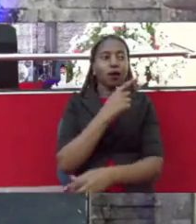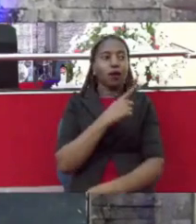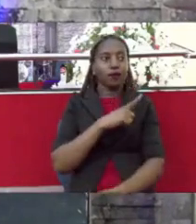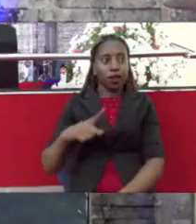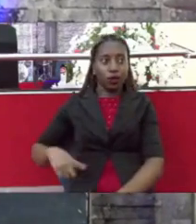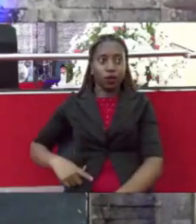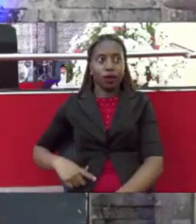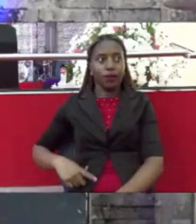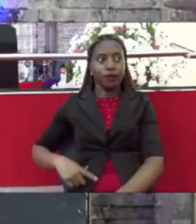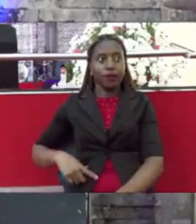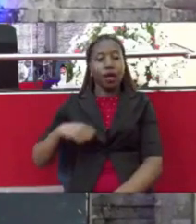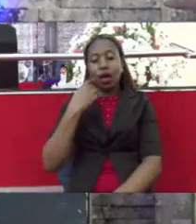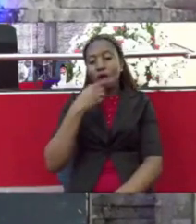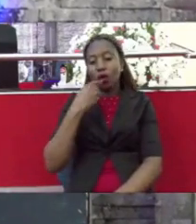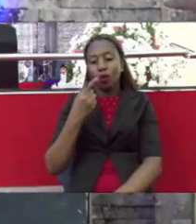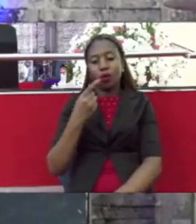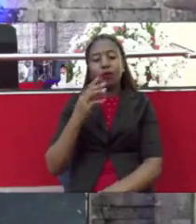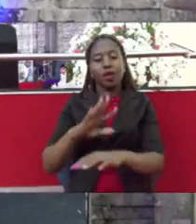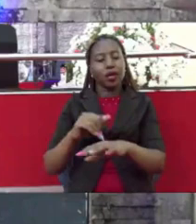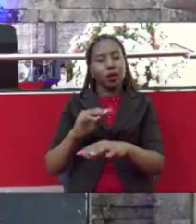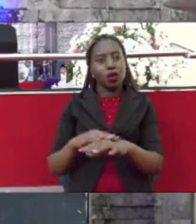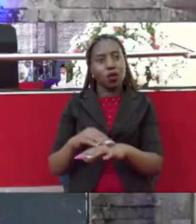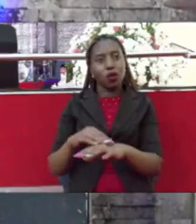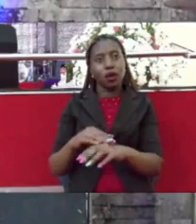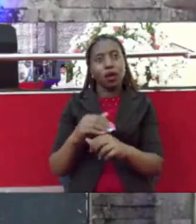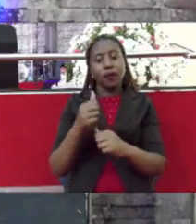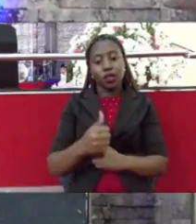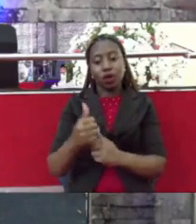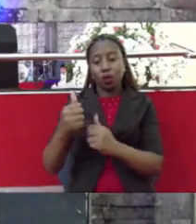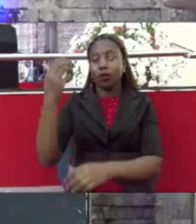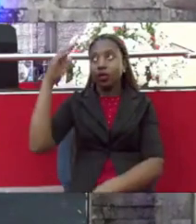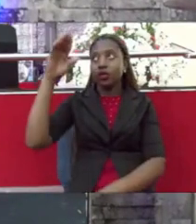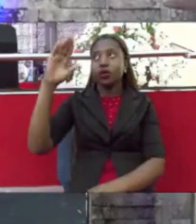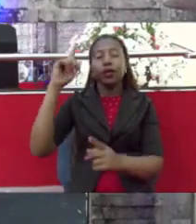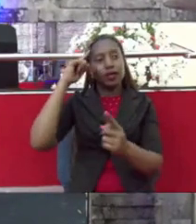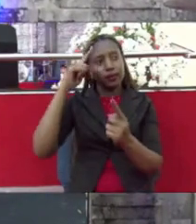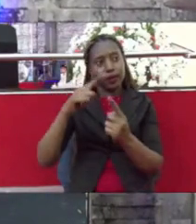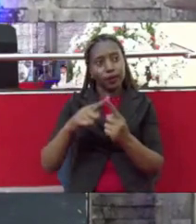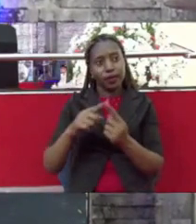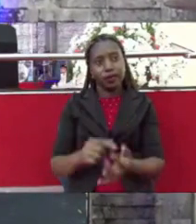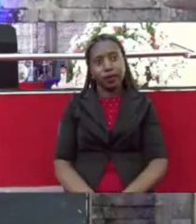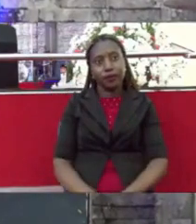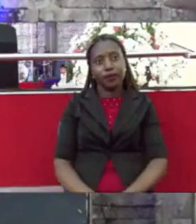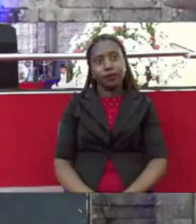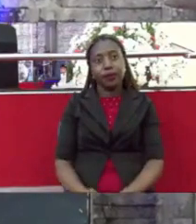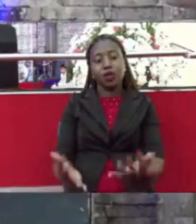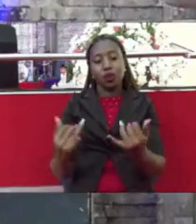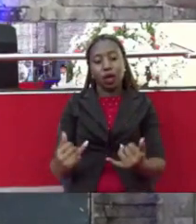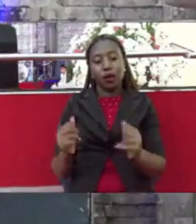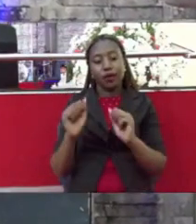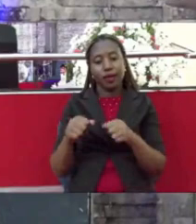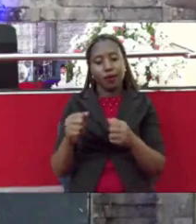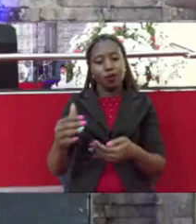Mungu. Who have been called according to his purpose. Walioitwa kulingana na makusudi yake. So he's able to gather the